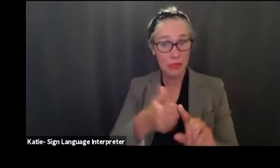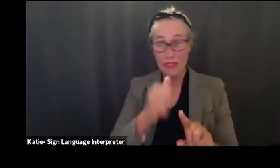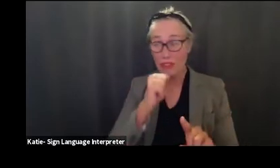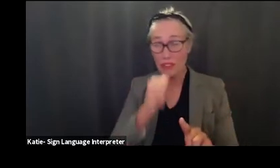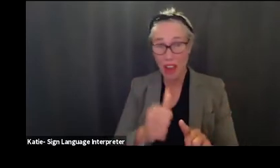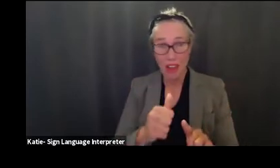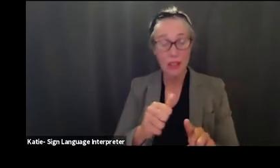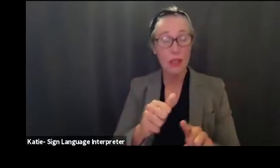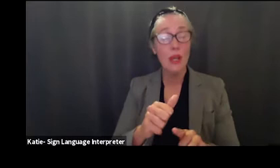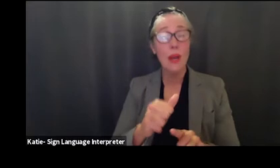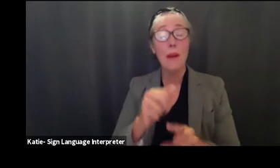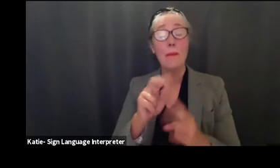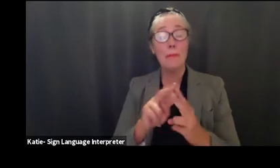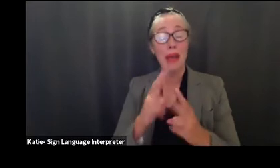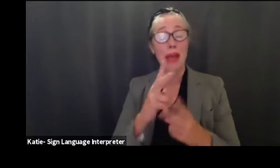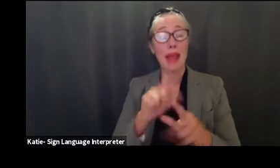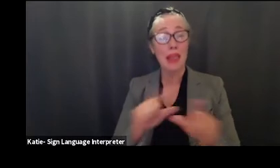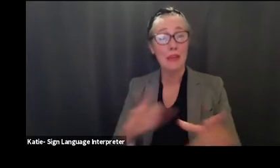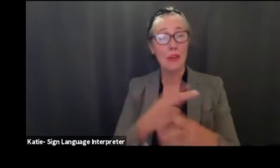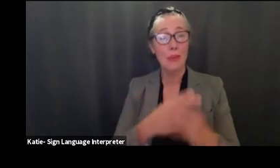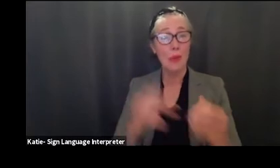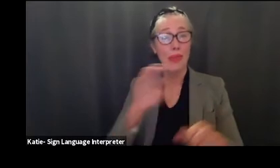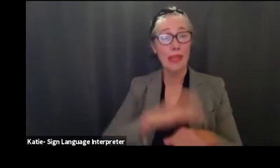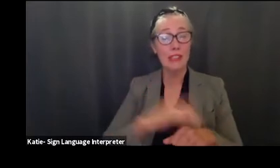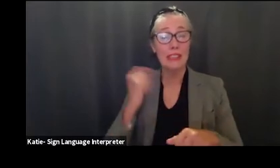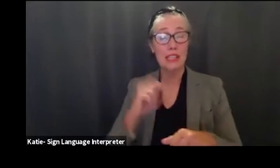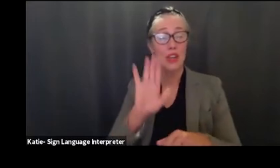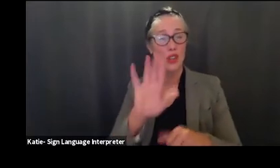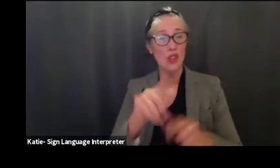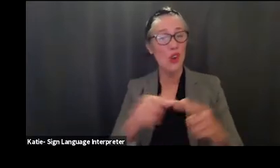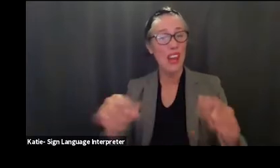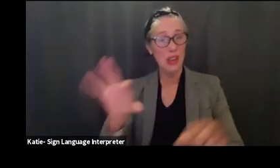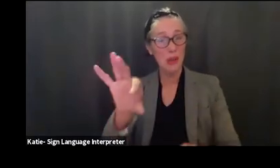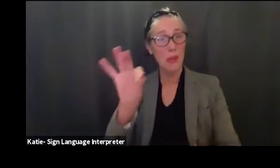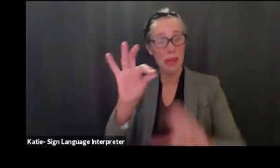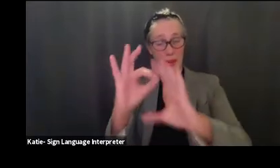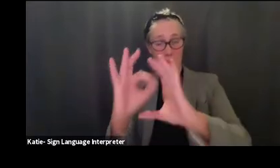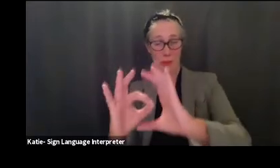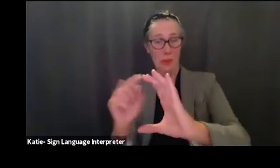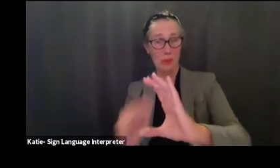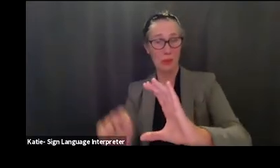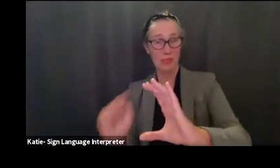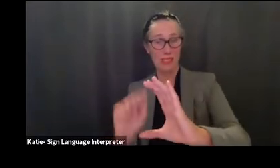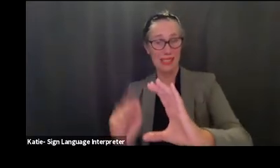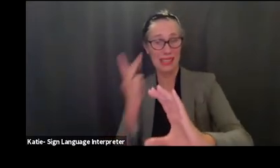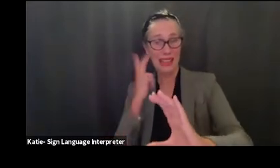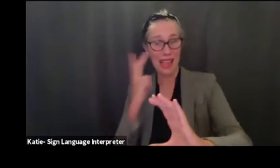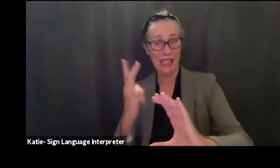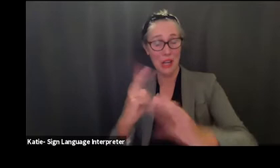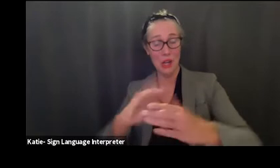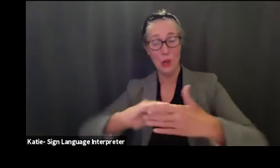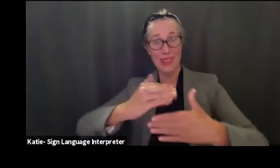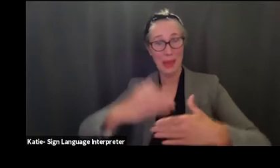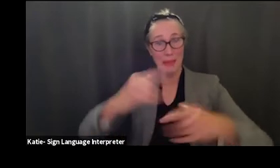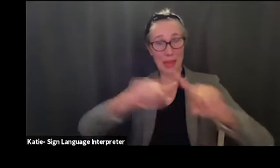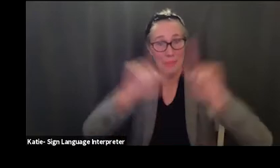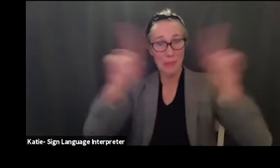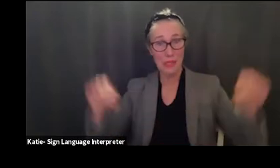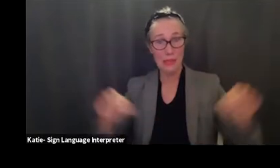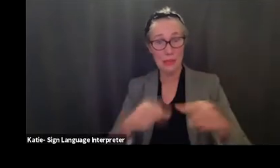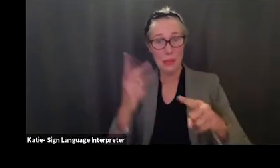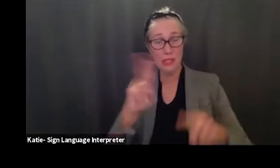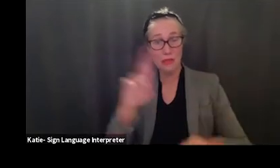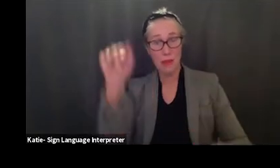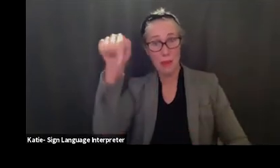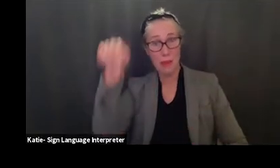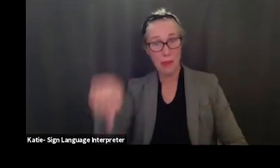and Spanish you will have to select your language in order to hear the interpretation if you are on a laptop or desktop at the bottom right of your